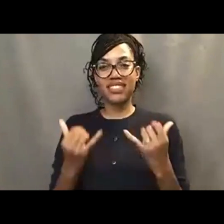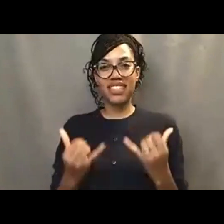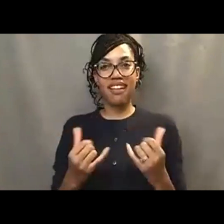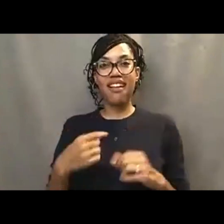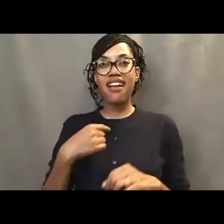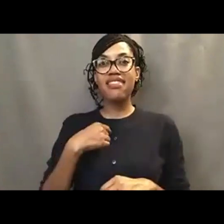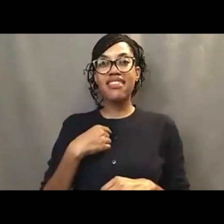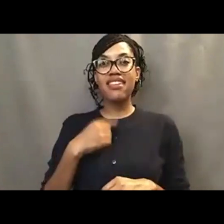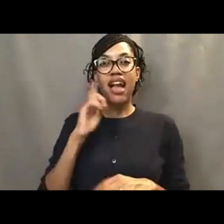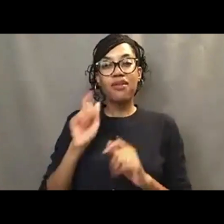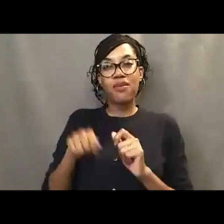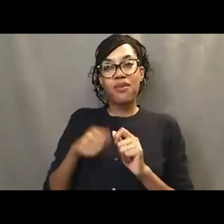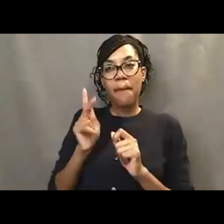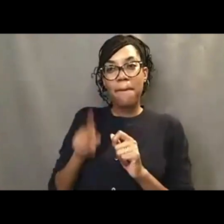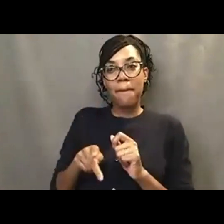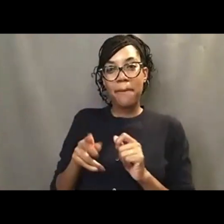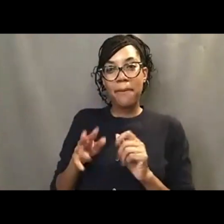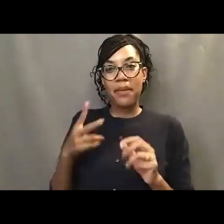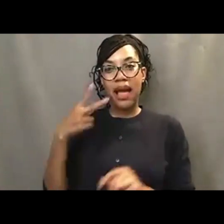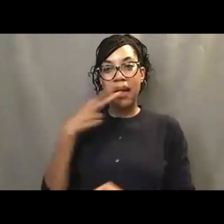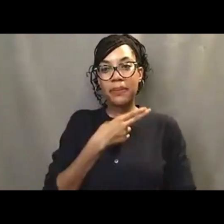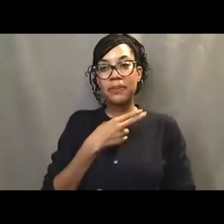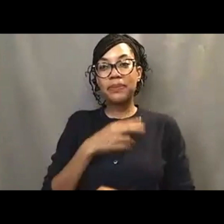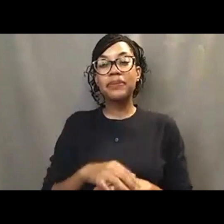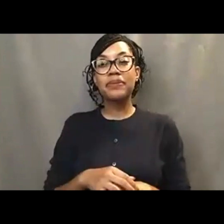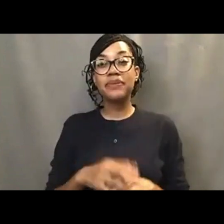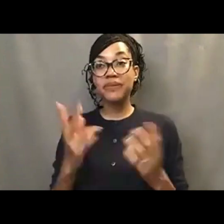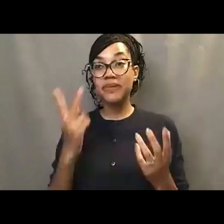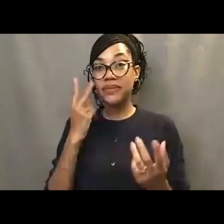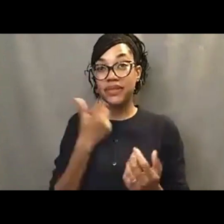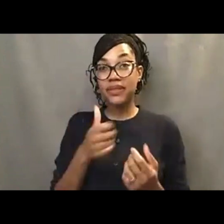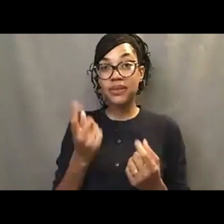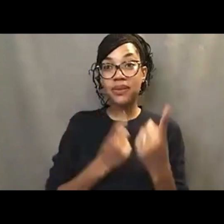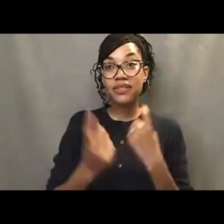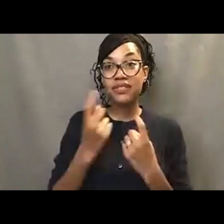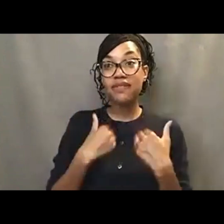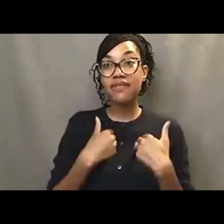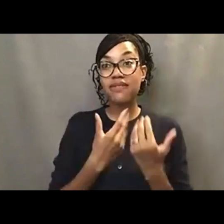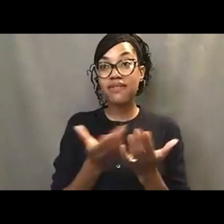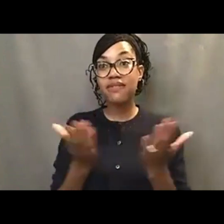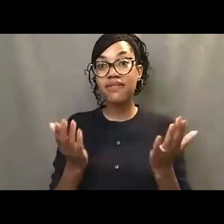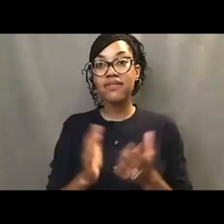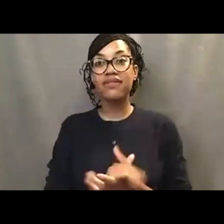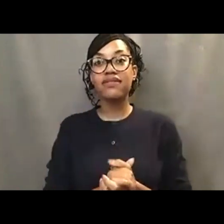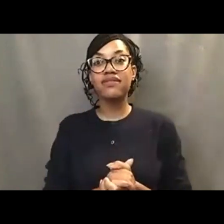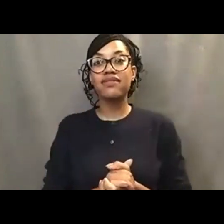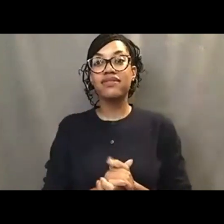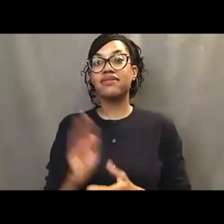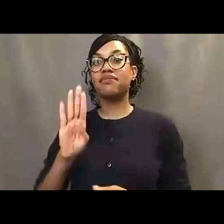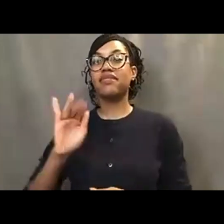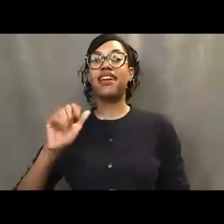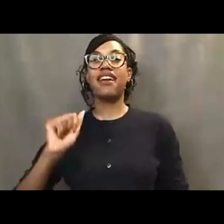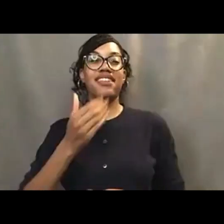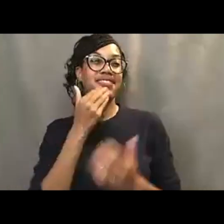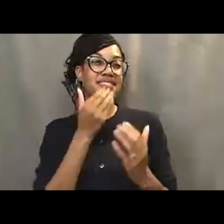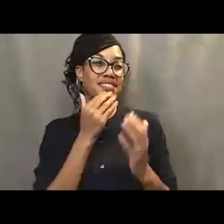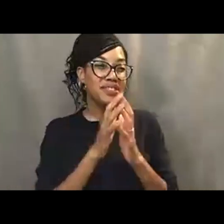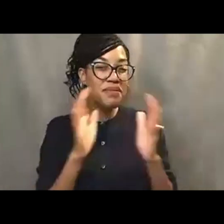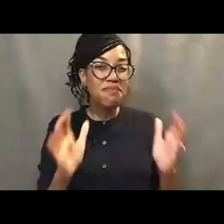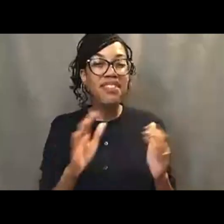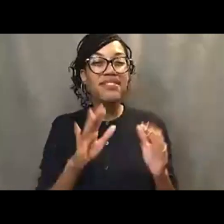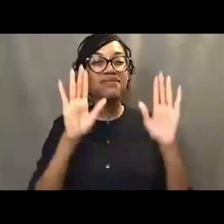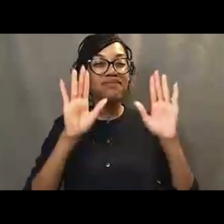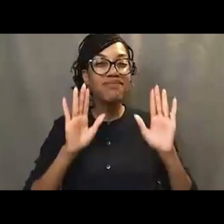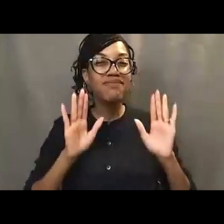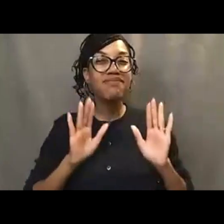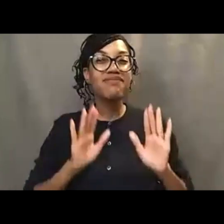to wrap up there and see if we have some questions. Thank you so much, Amanda. That was so fire, an amazing